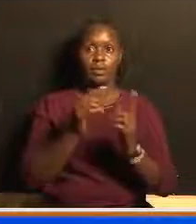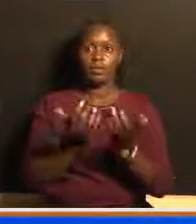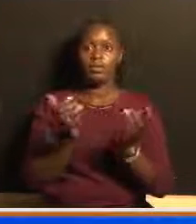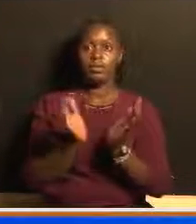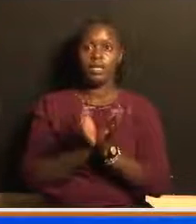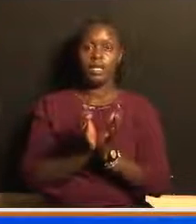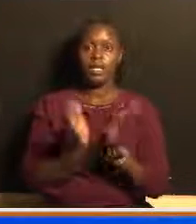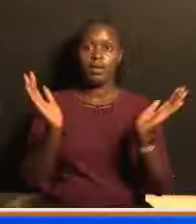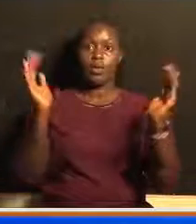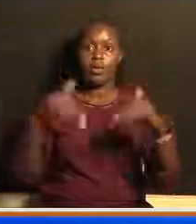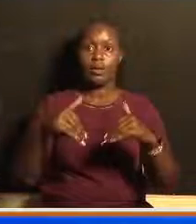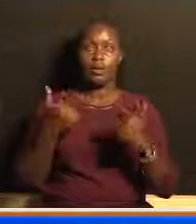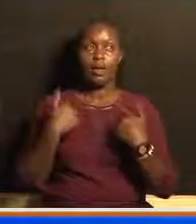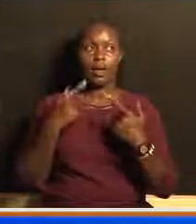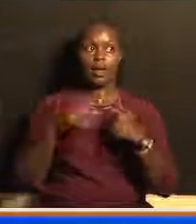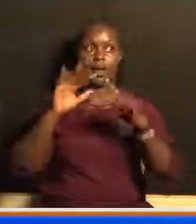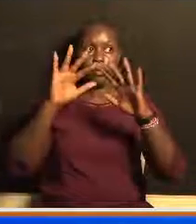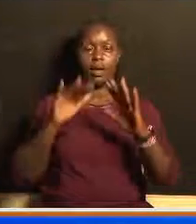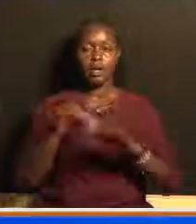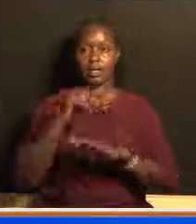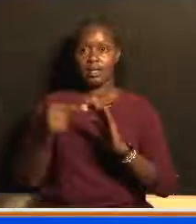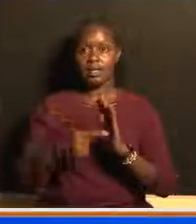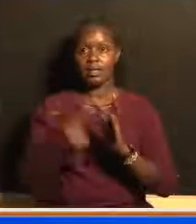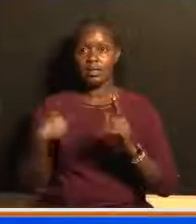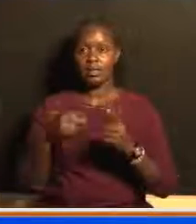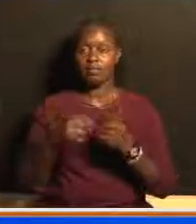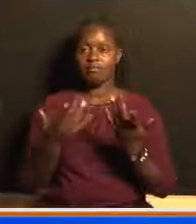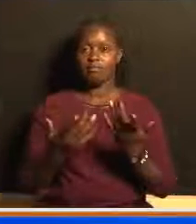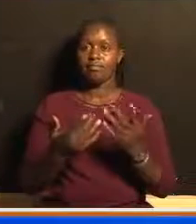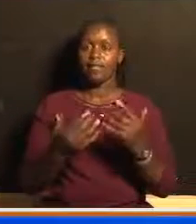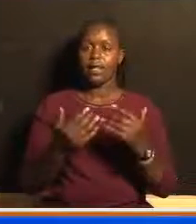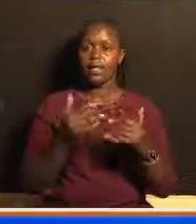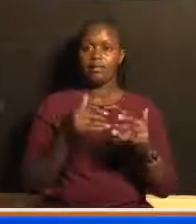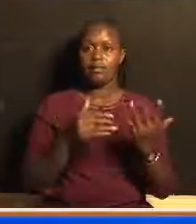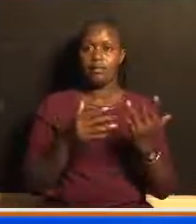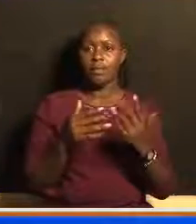year, they are key. They're like the expression of the democratic process from the players.